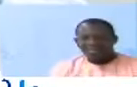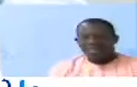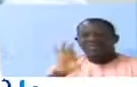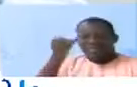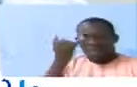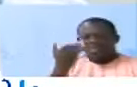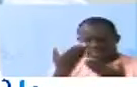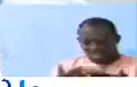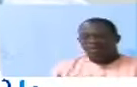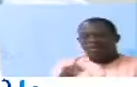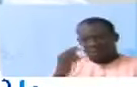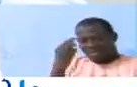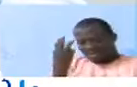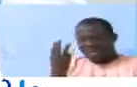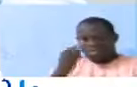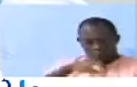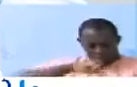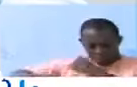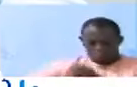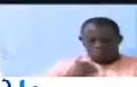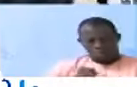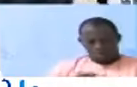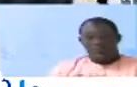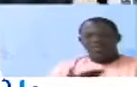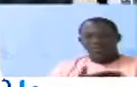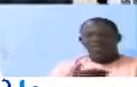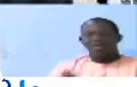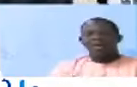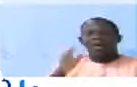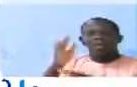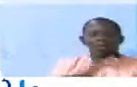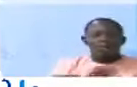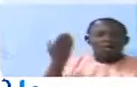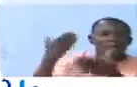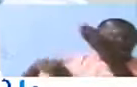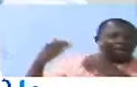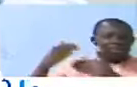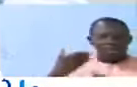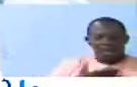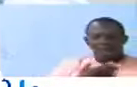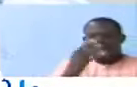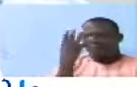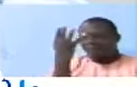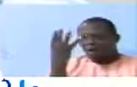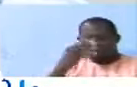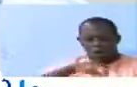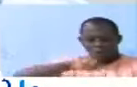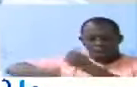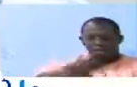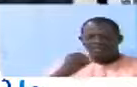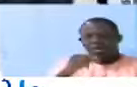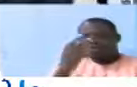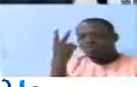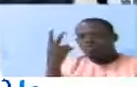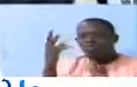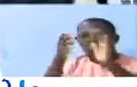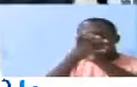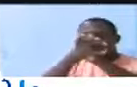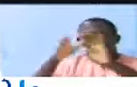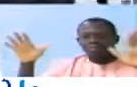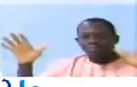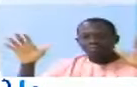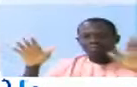been? Yes, now it is 3. What more than 11? I had 4 before. I